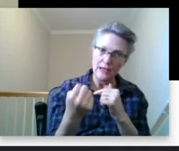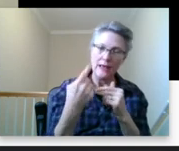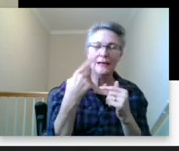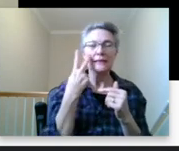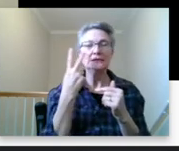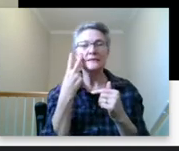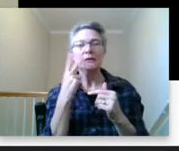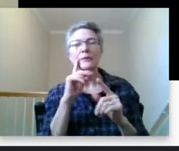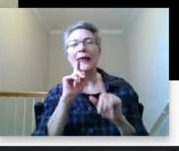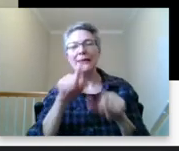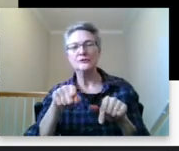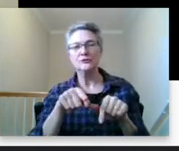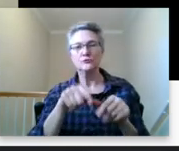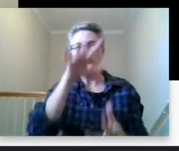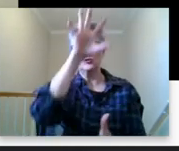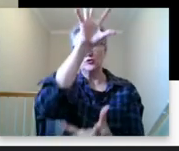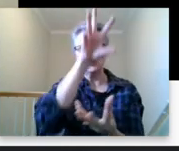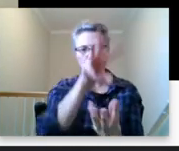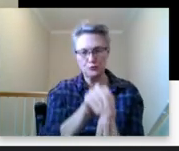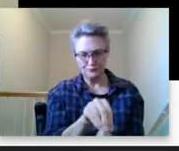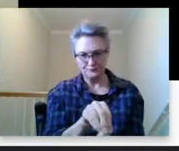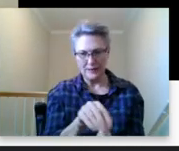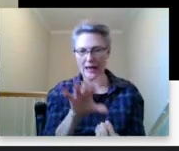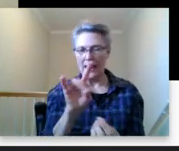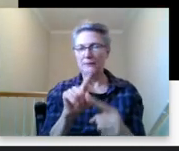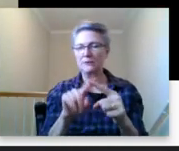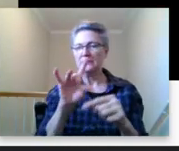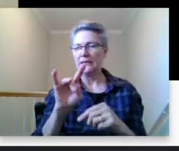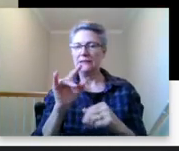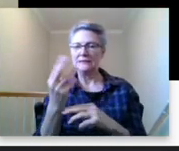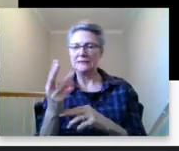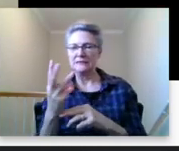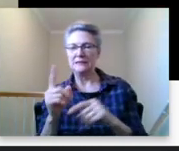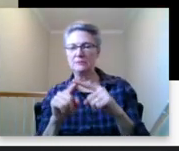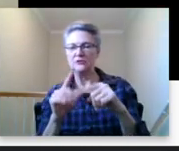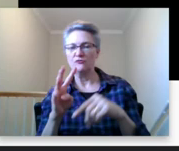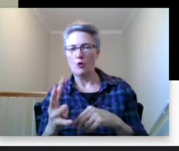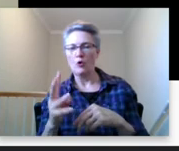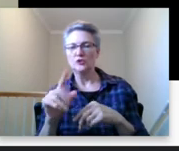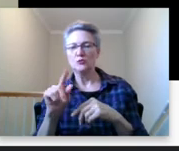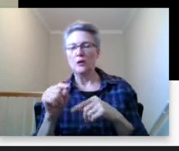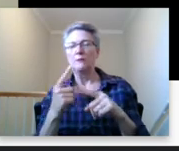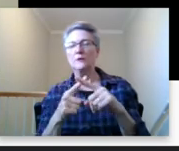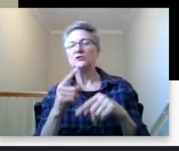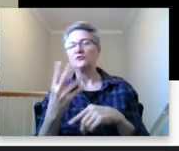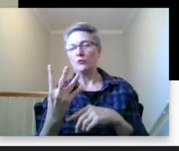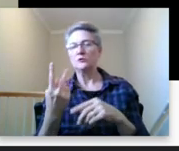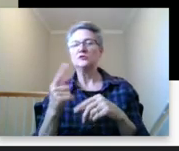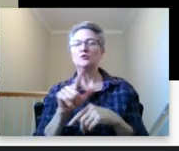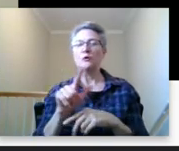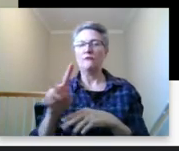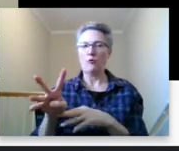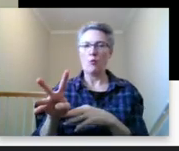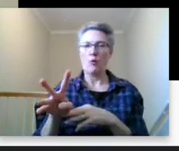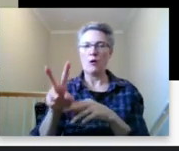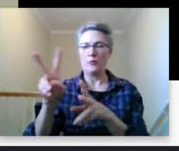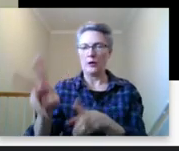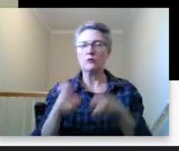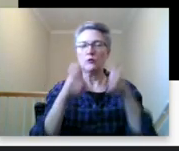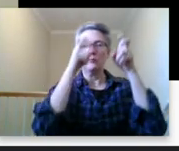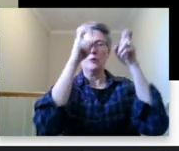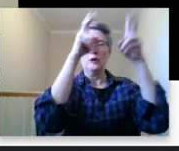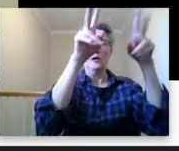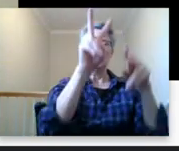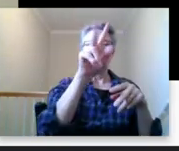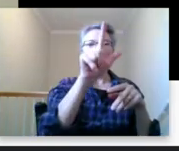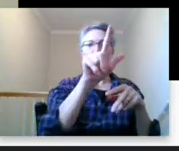what you get. So 8 plus 8 is 16, plus 4 is 20, plus another 4 is 24. I'll regroup, and then I have